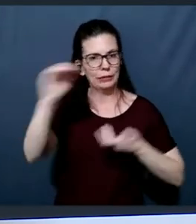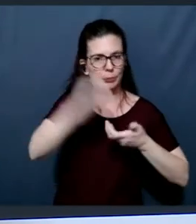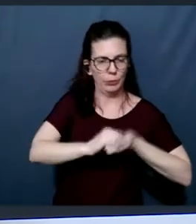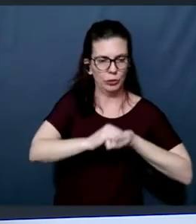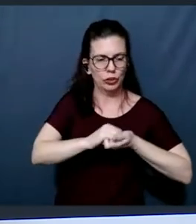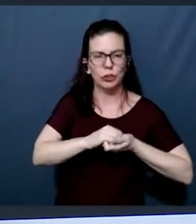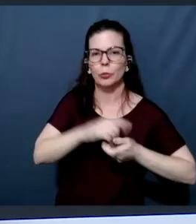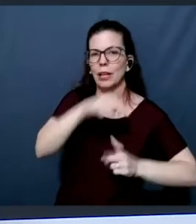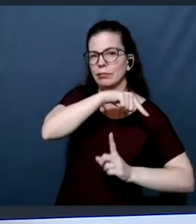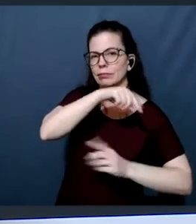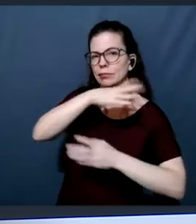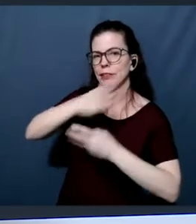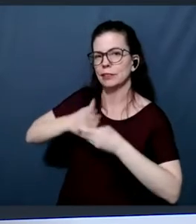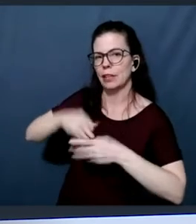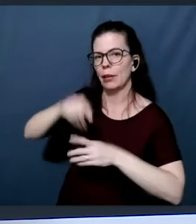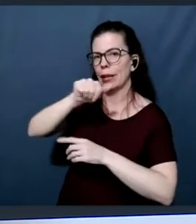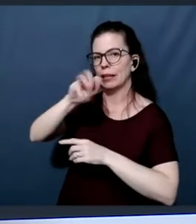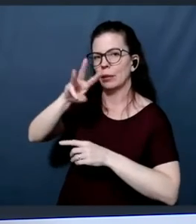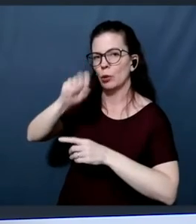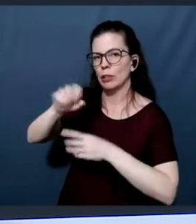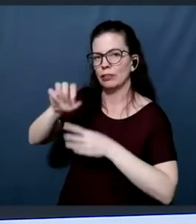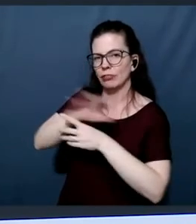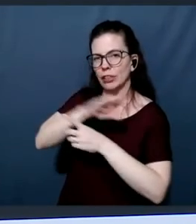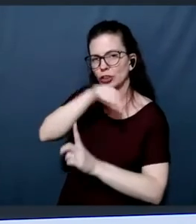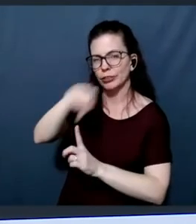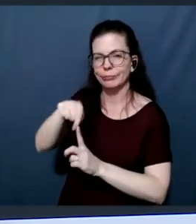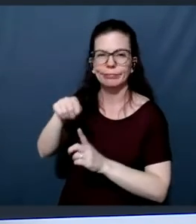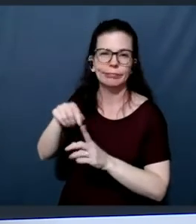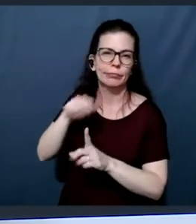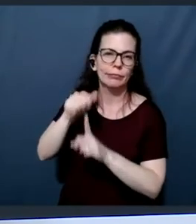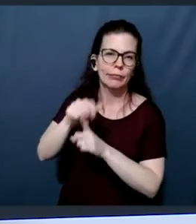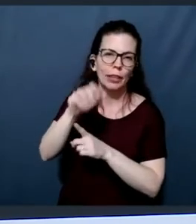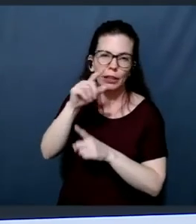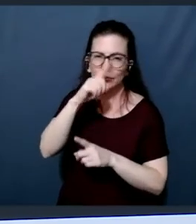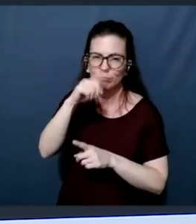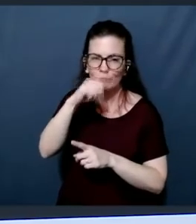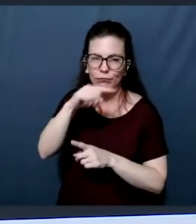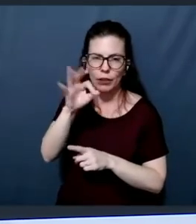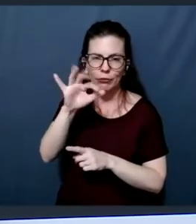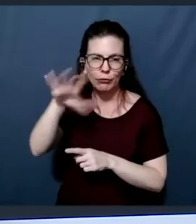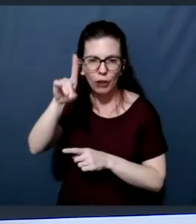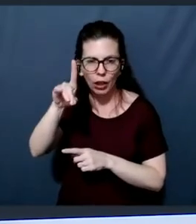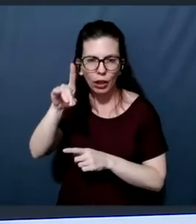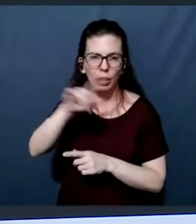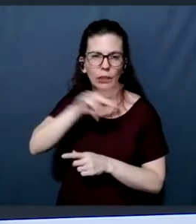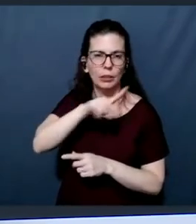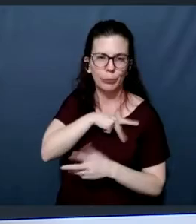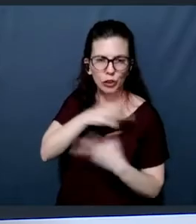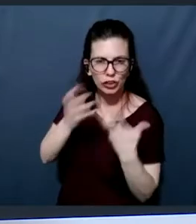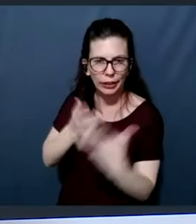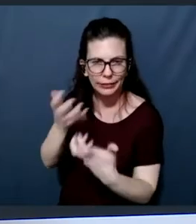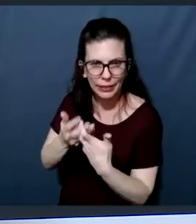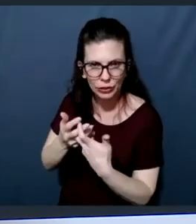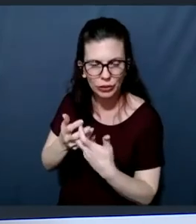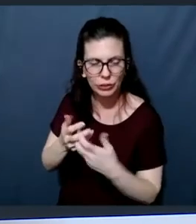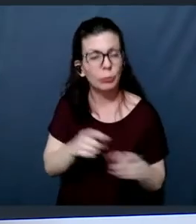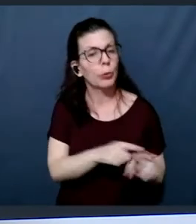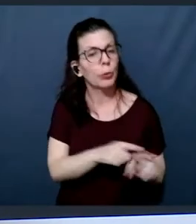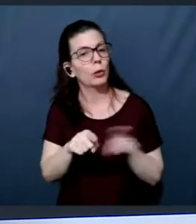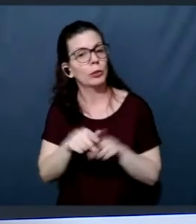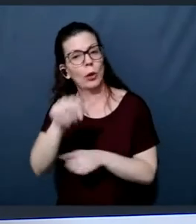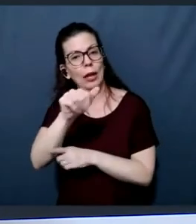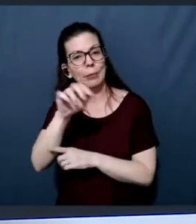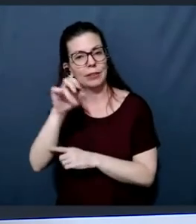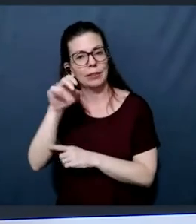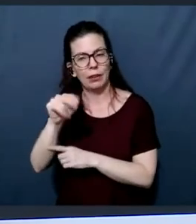AWS functionality around fraud and personalization. Sure. And also some of the Amazon functionality like MCF,